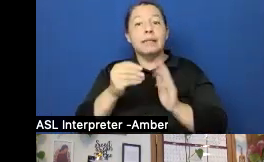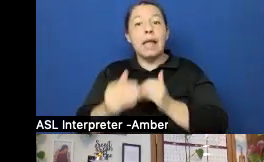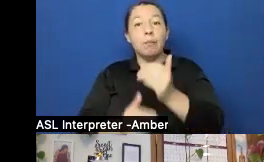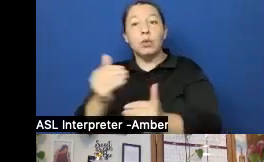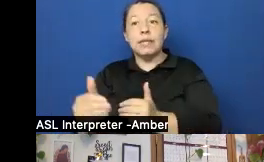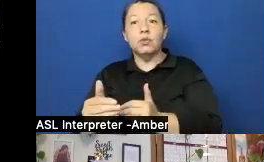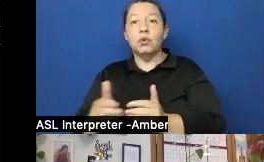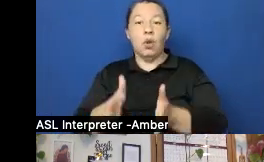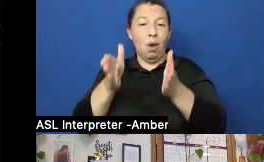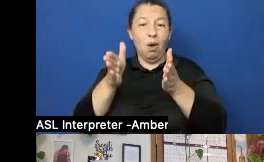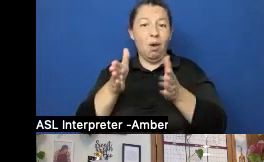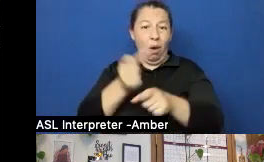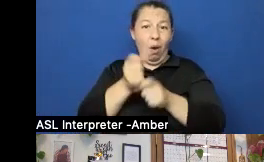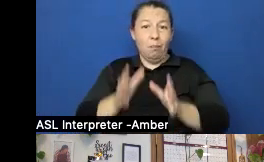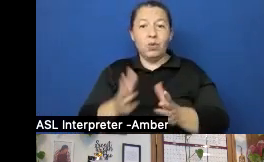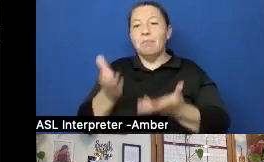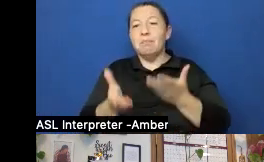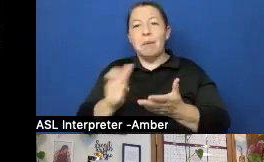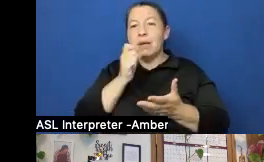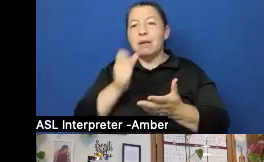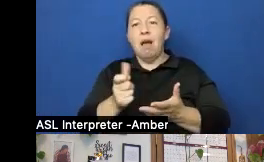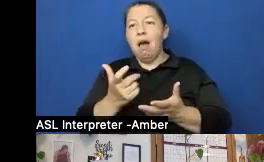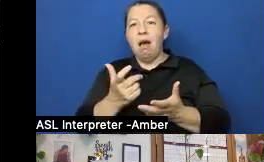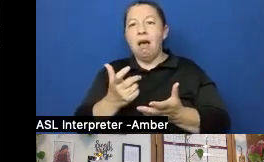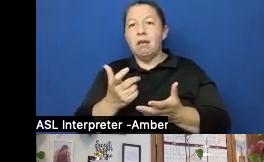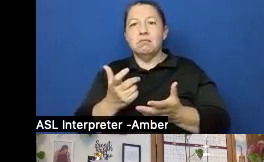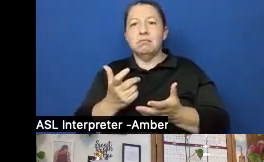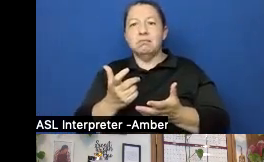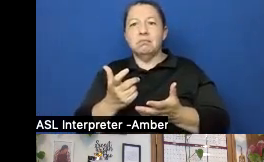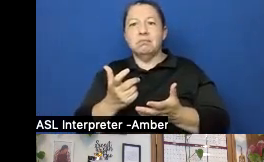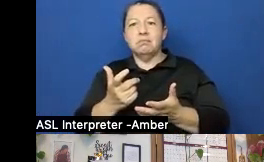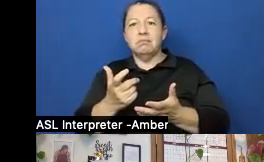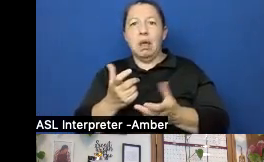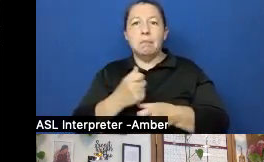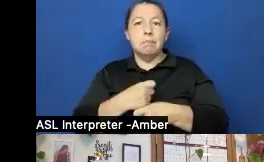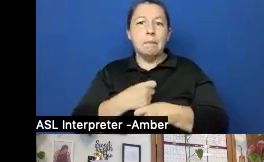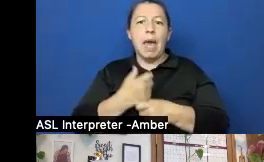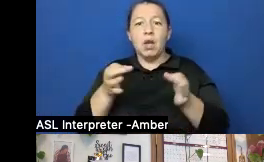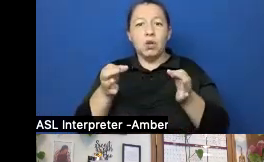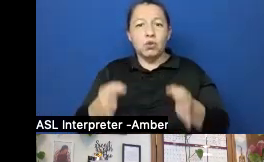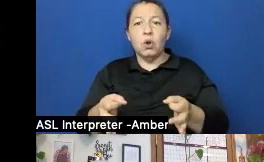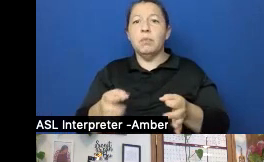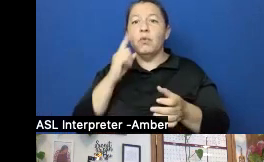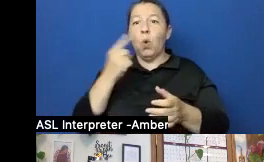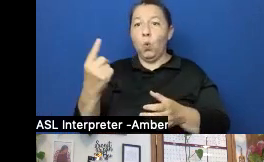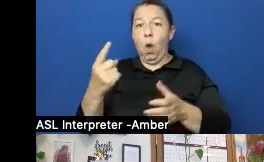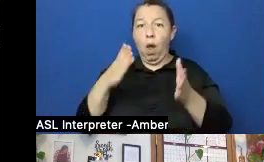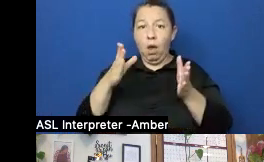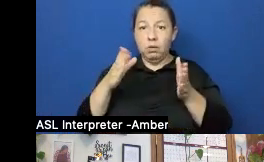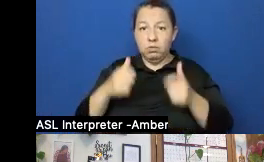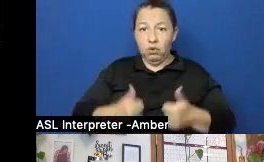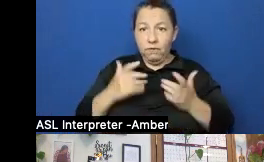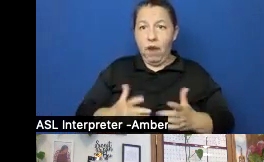may not make a determination about services for one survivor based on the complaints